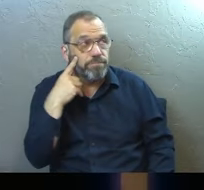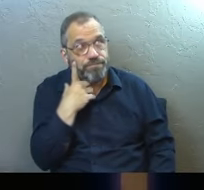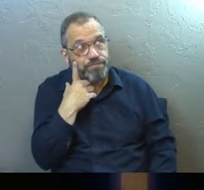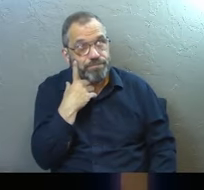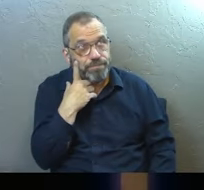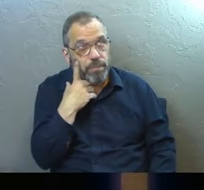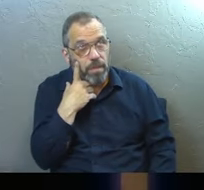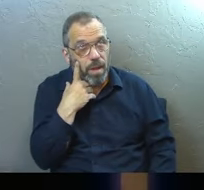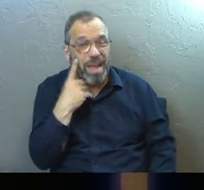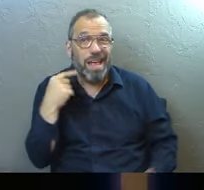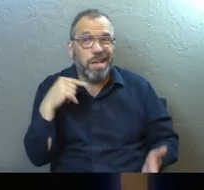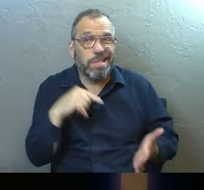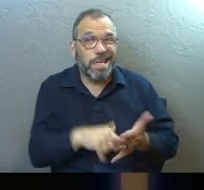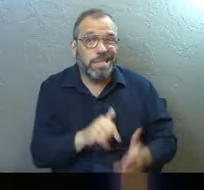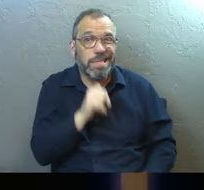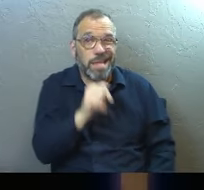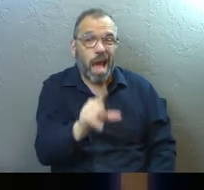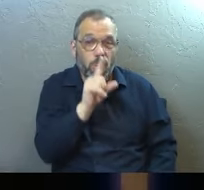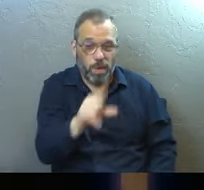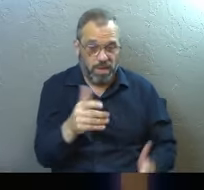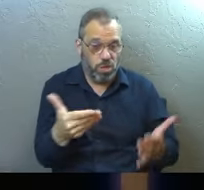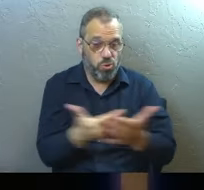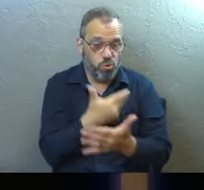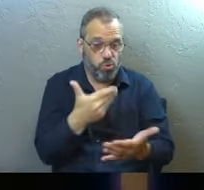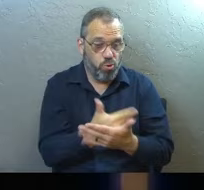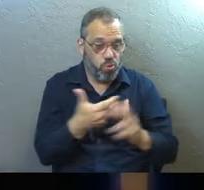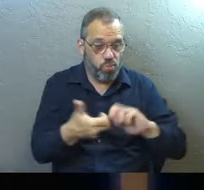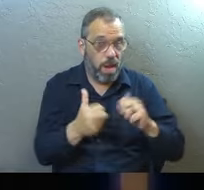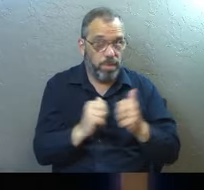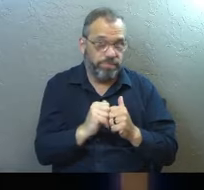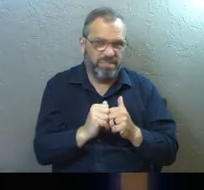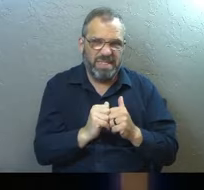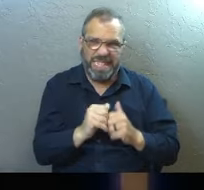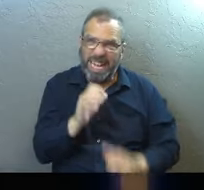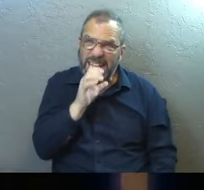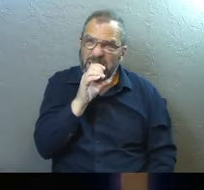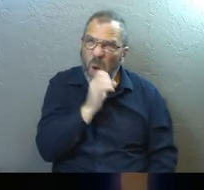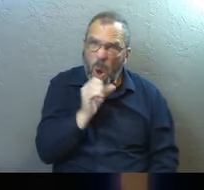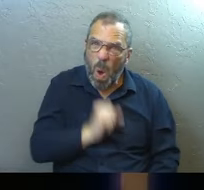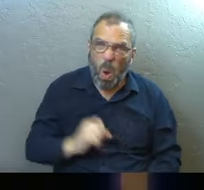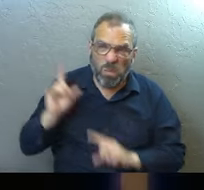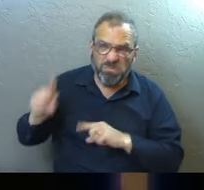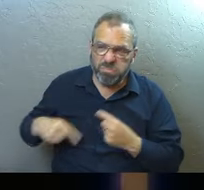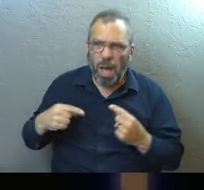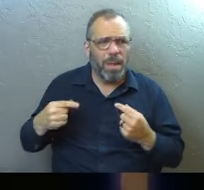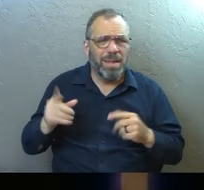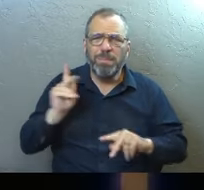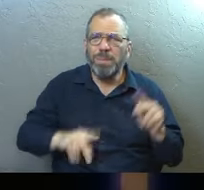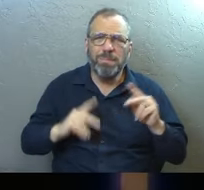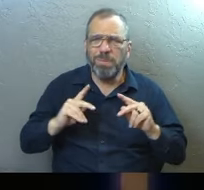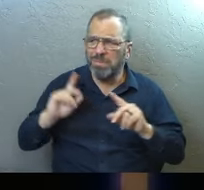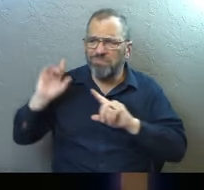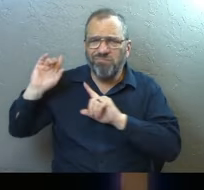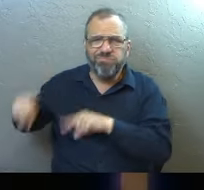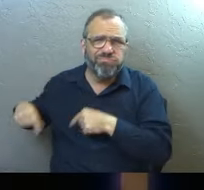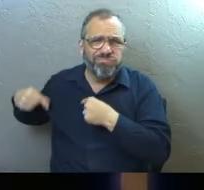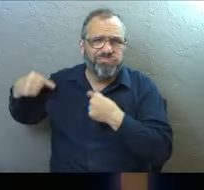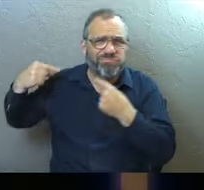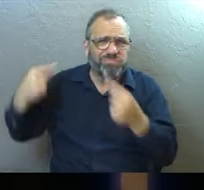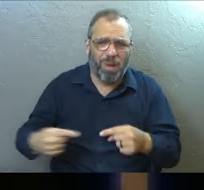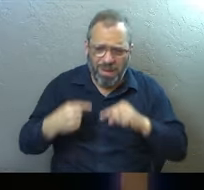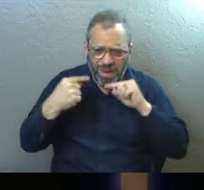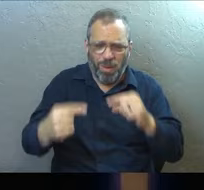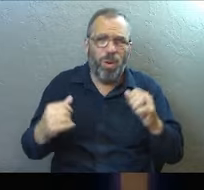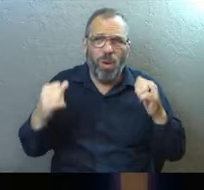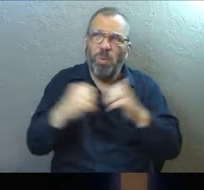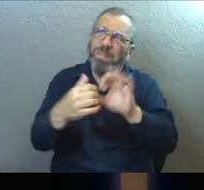me in some way is that this isn't necessarily a new problem, but people have always sort of struggled with this. There's always been something